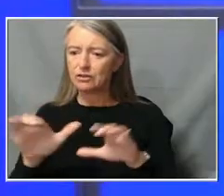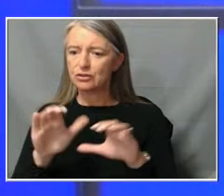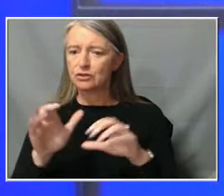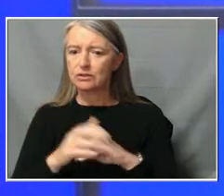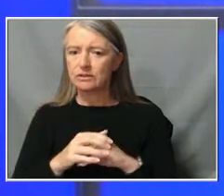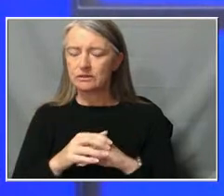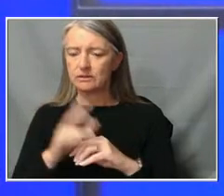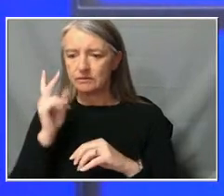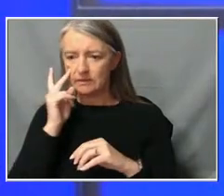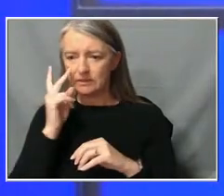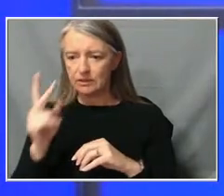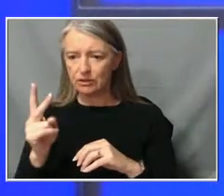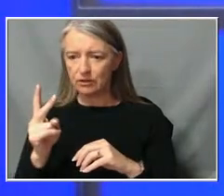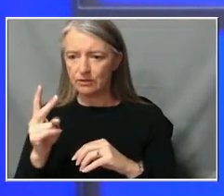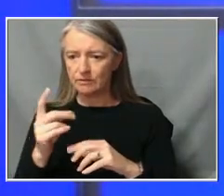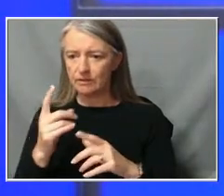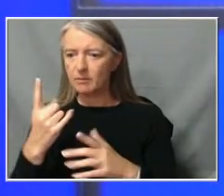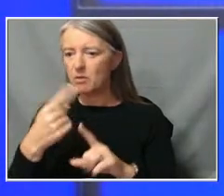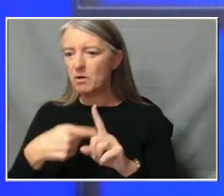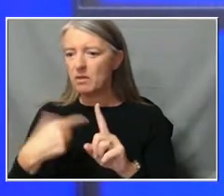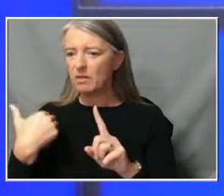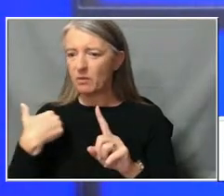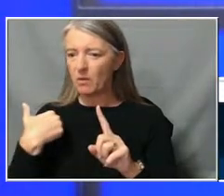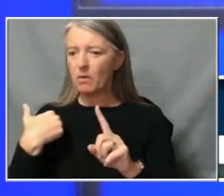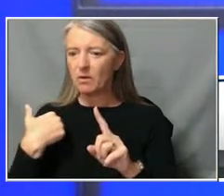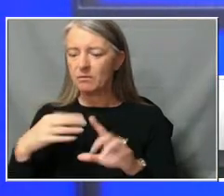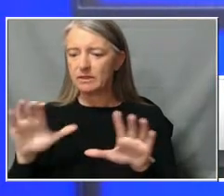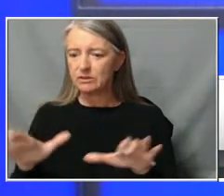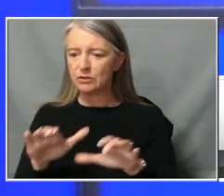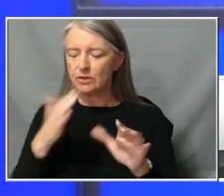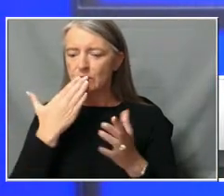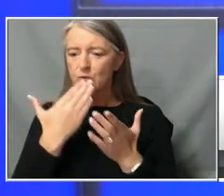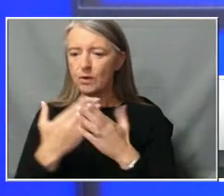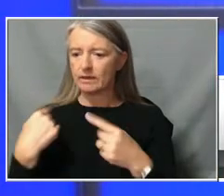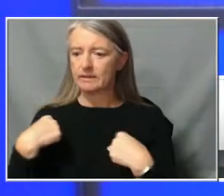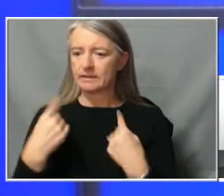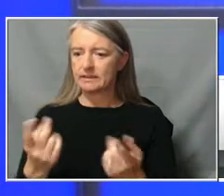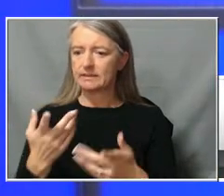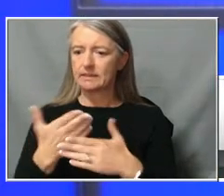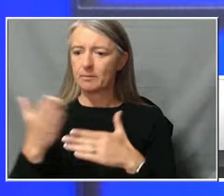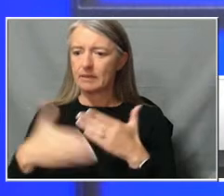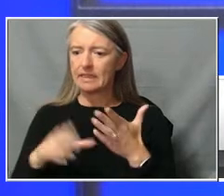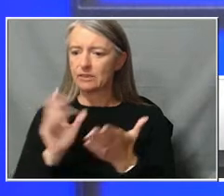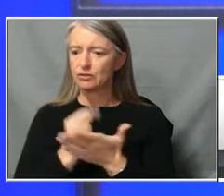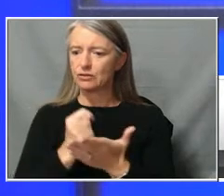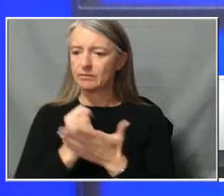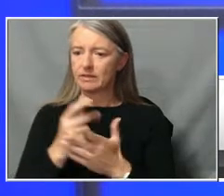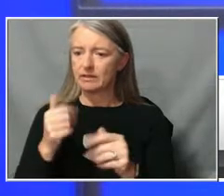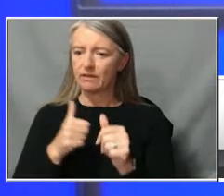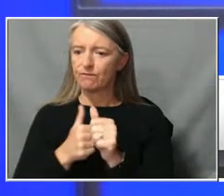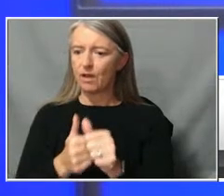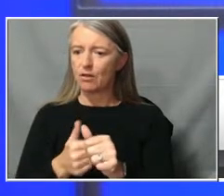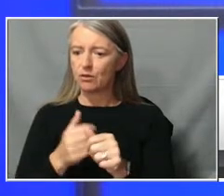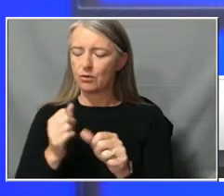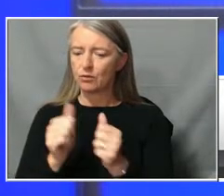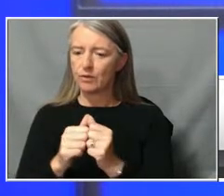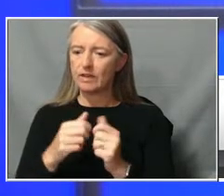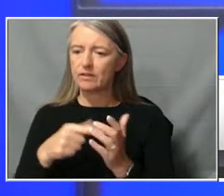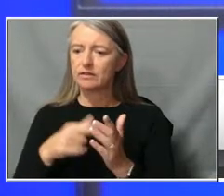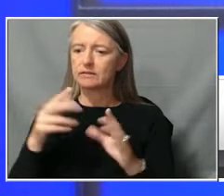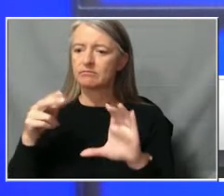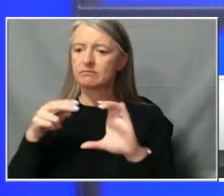We saw her about a little bit over a month ago, and she's been doing actually quite well since completing her treatment. We're following her regularly with periodic